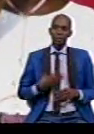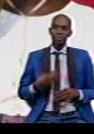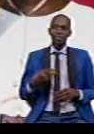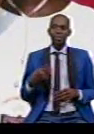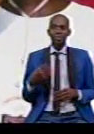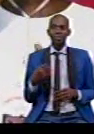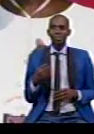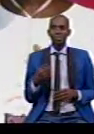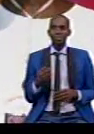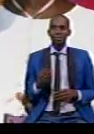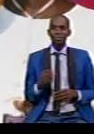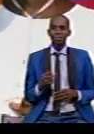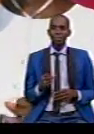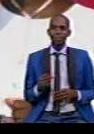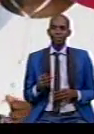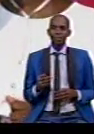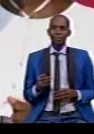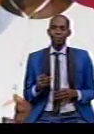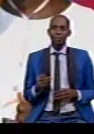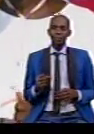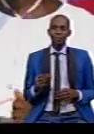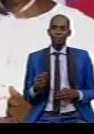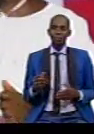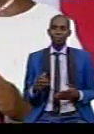able to embolden you,